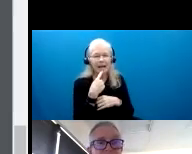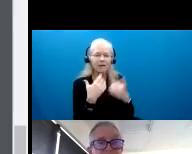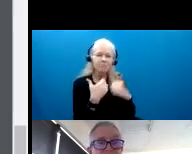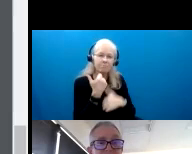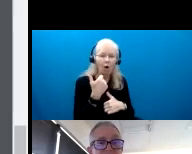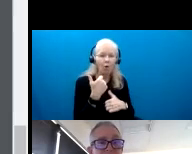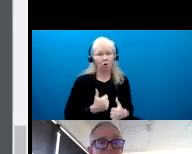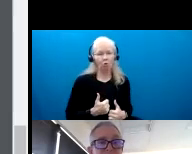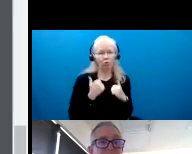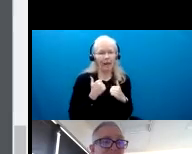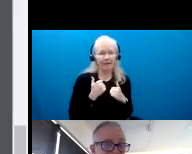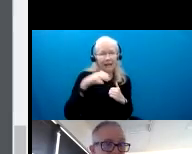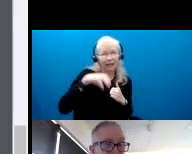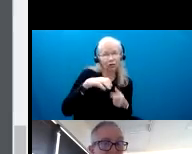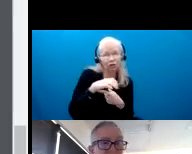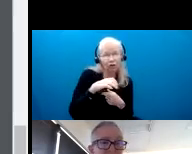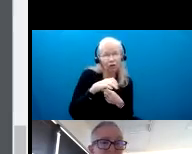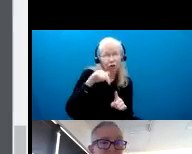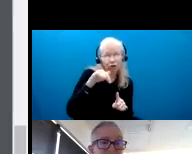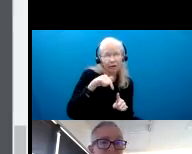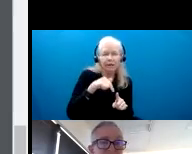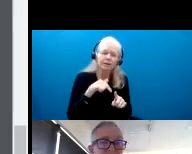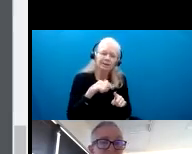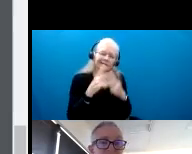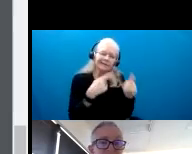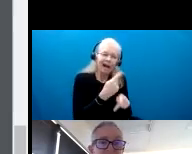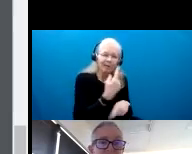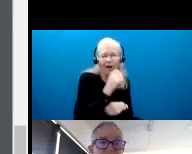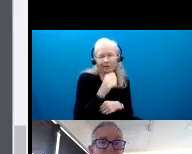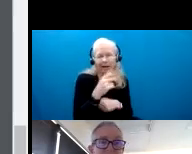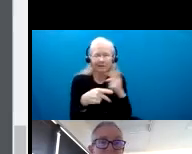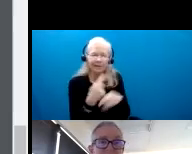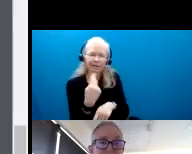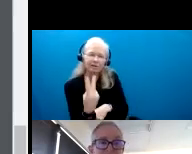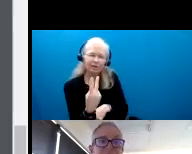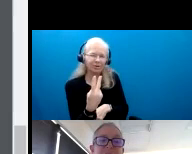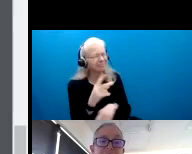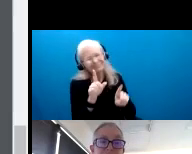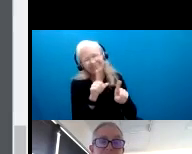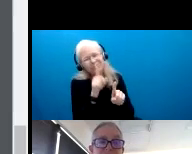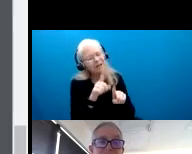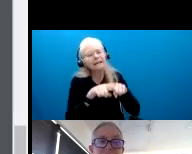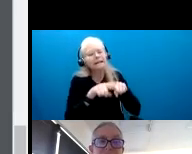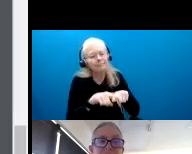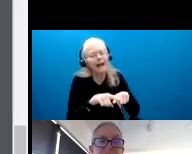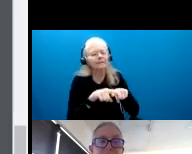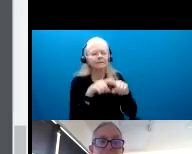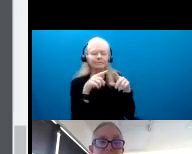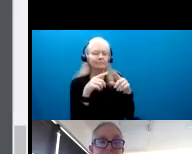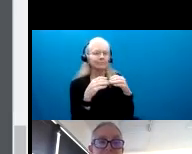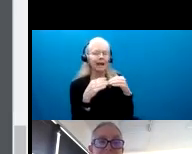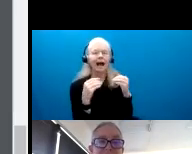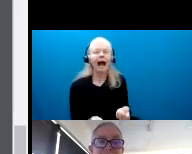think it depends on the complexity. So I think this strategy deserves looking